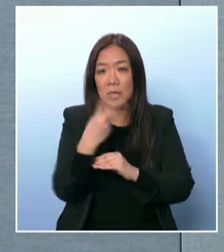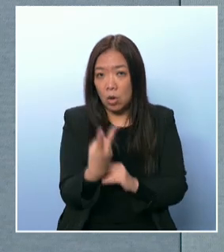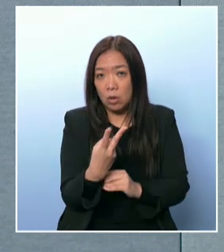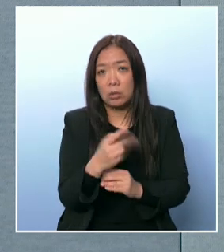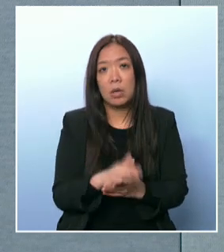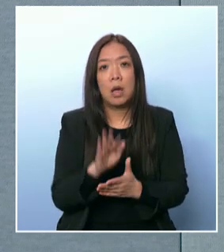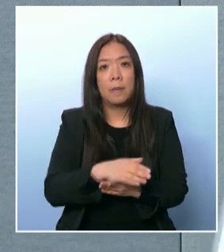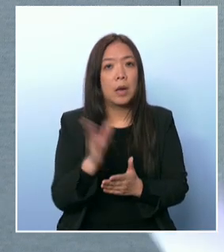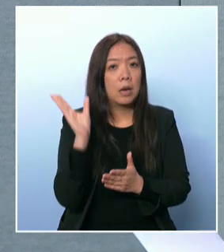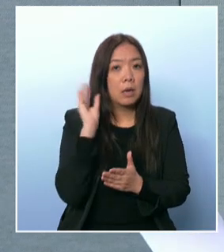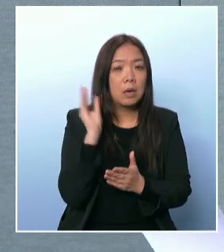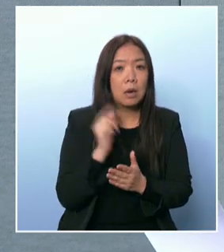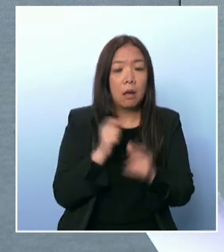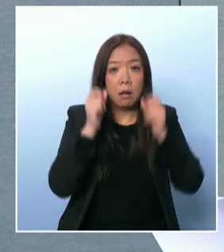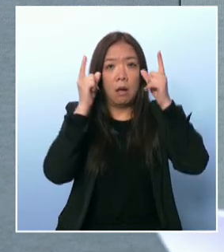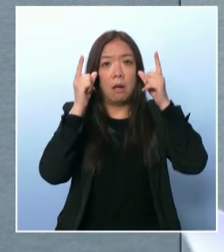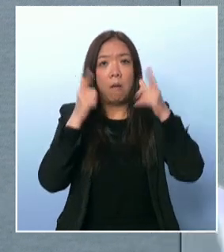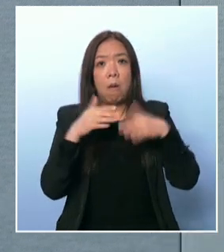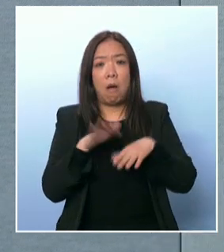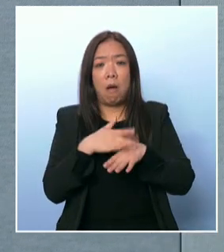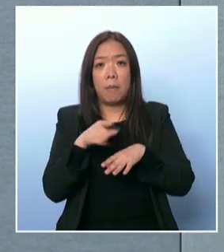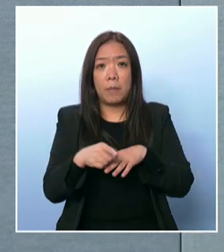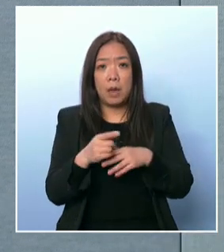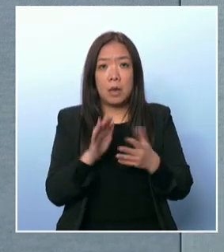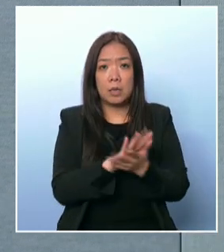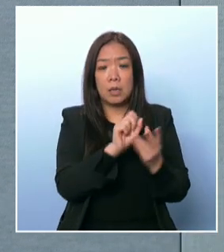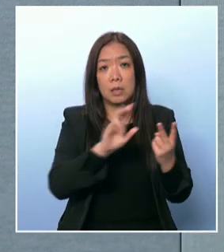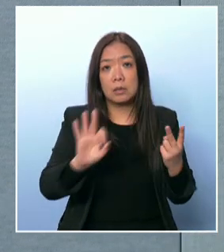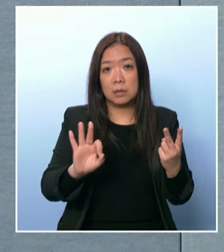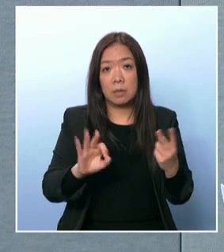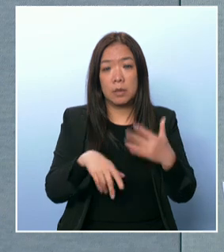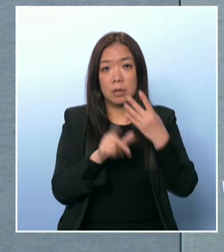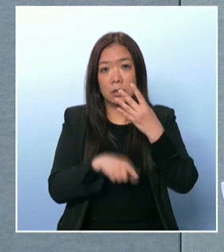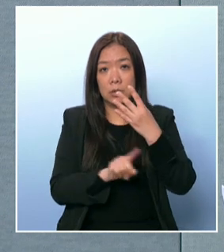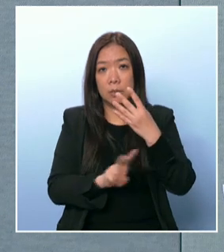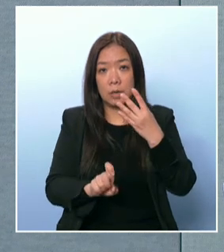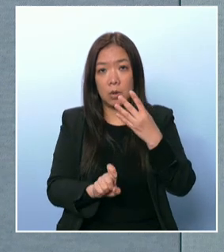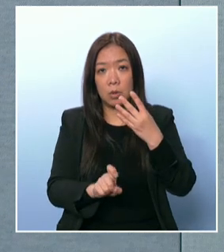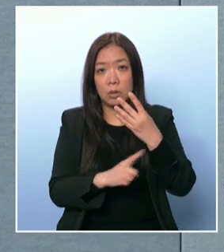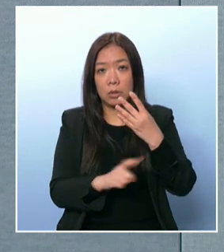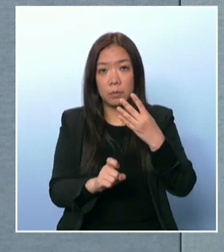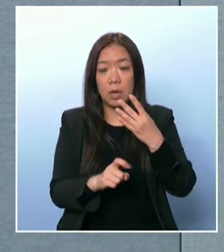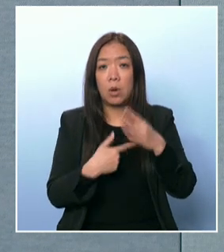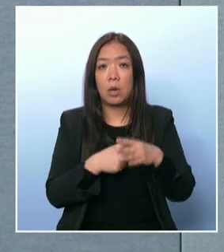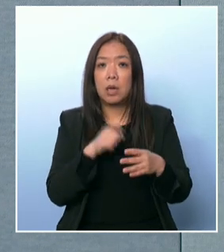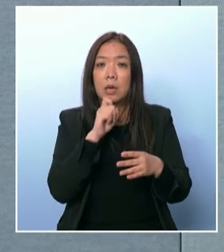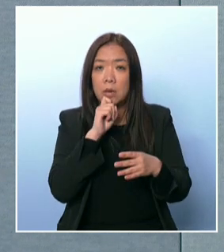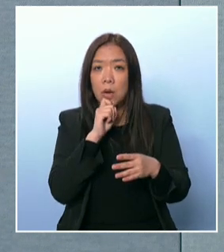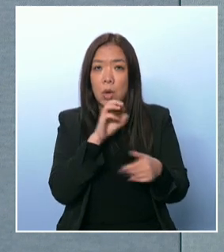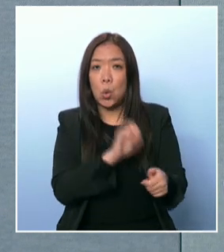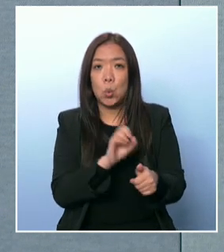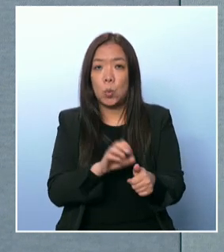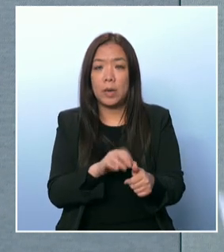residence has to be demolished for building 2 new buildings. But I'm surprised. On the 19th of April